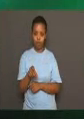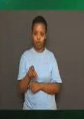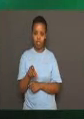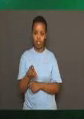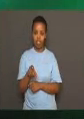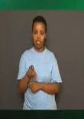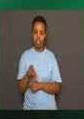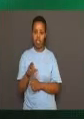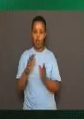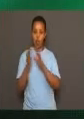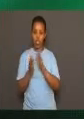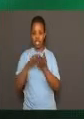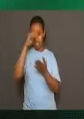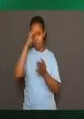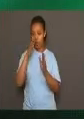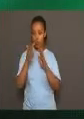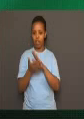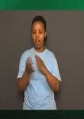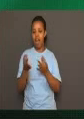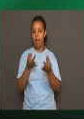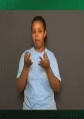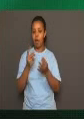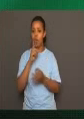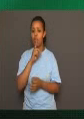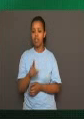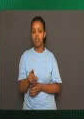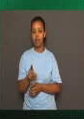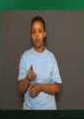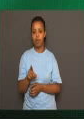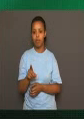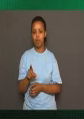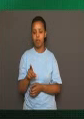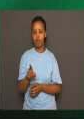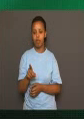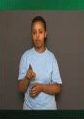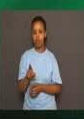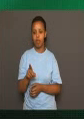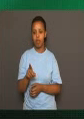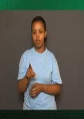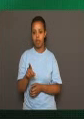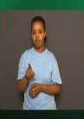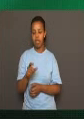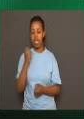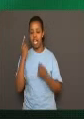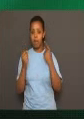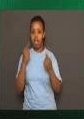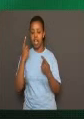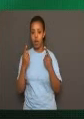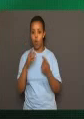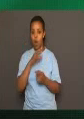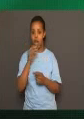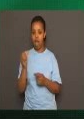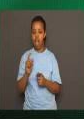Conditioned learning emphasizes the association between stimuli